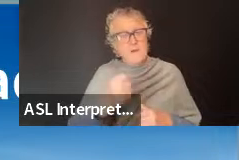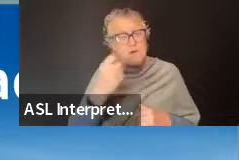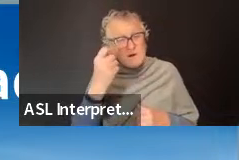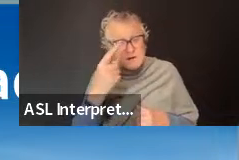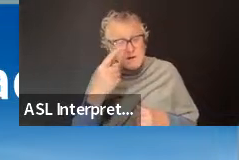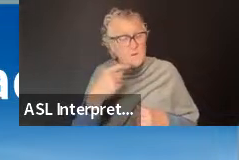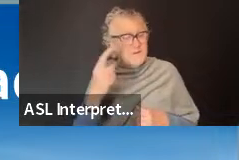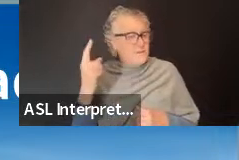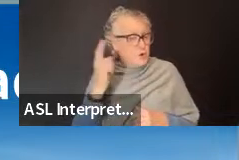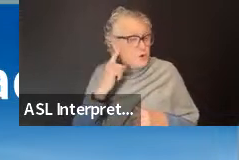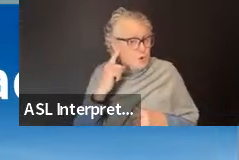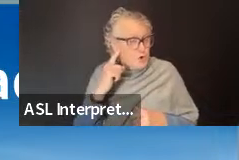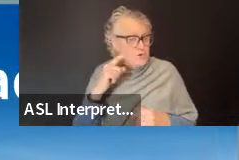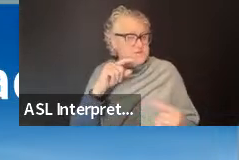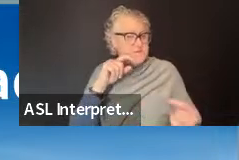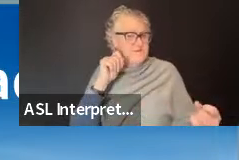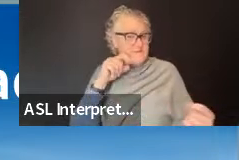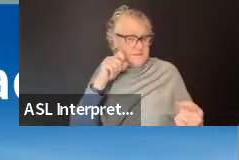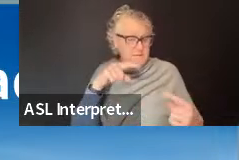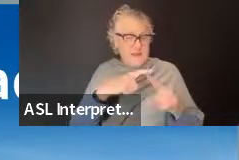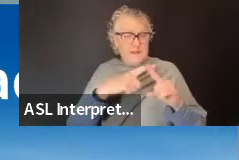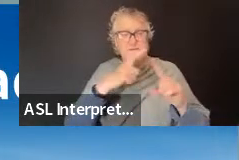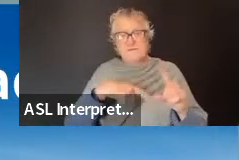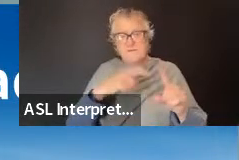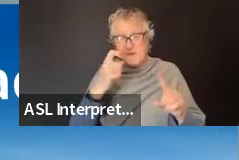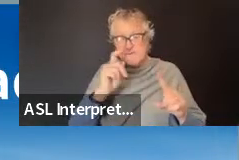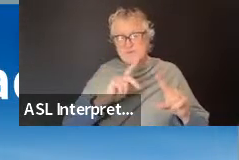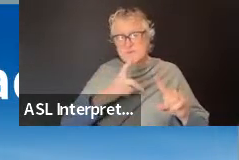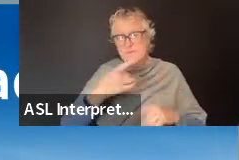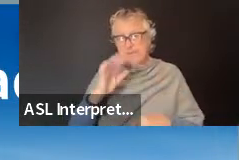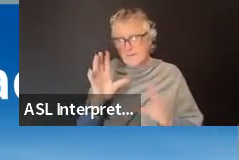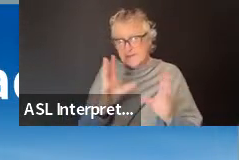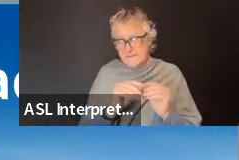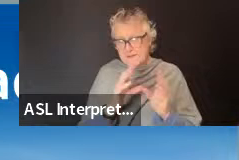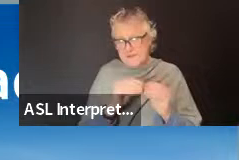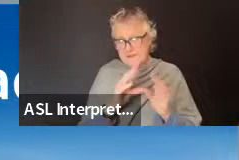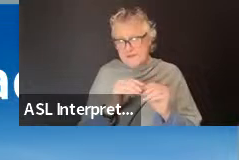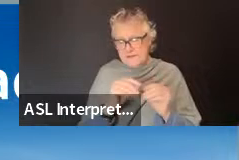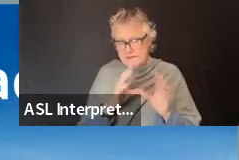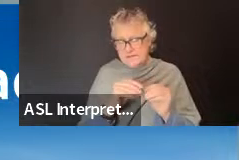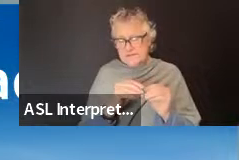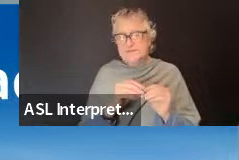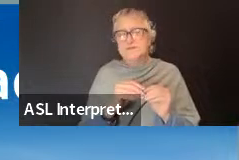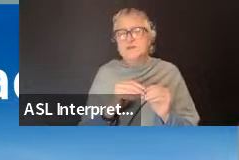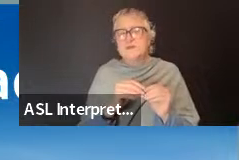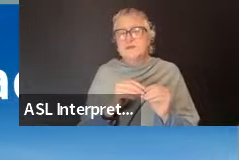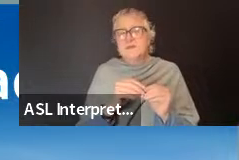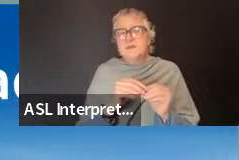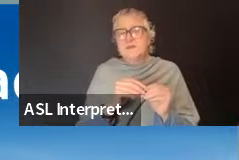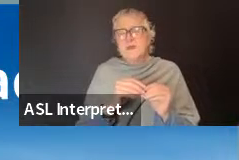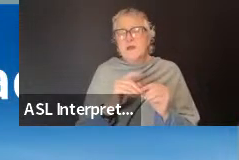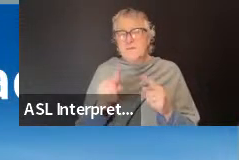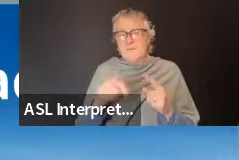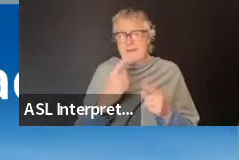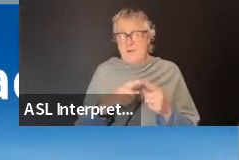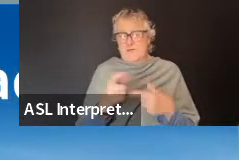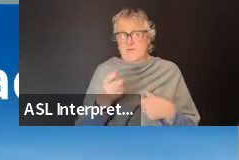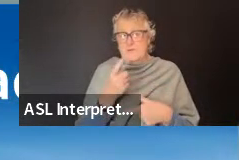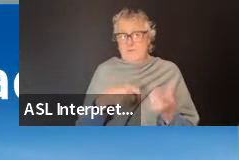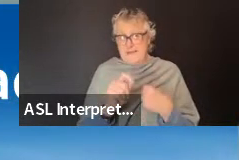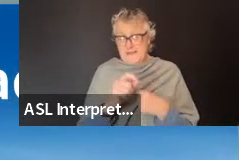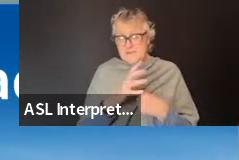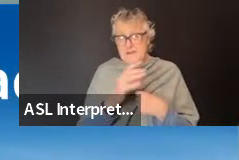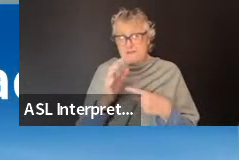feedback from some public meetings around the new replacement or options that we have here would